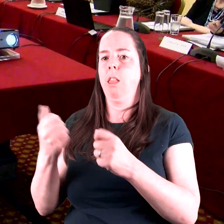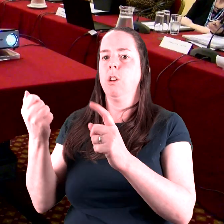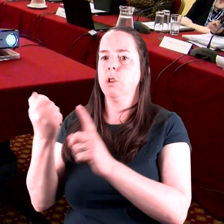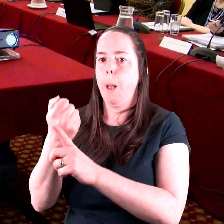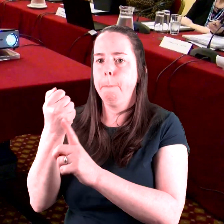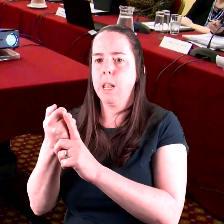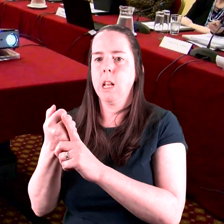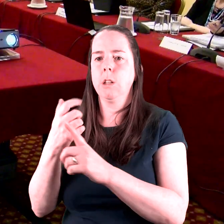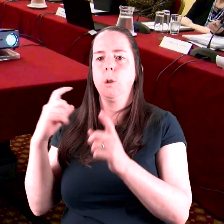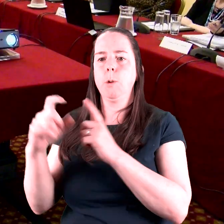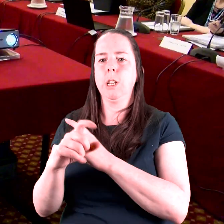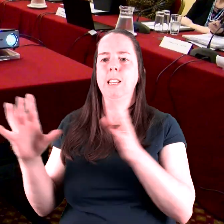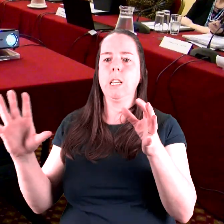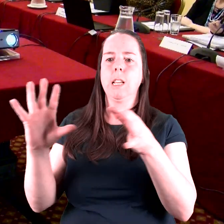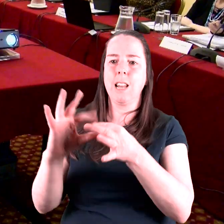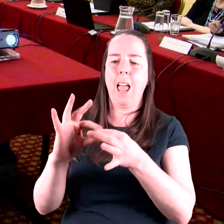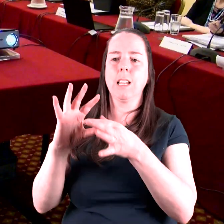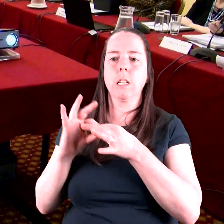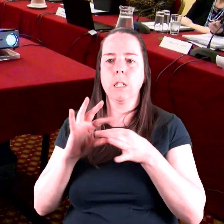health champions,